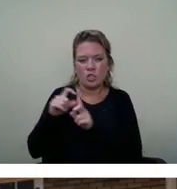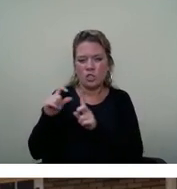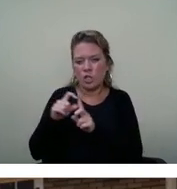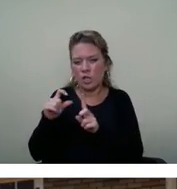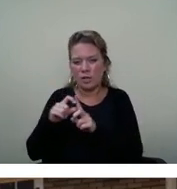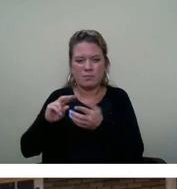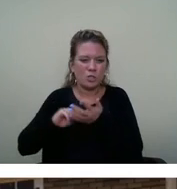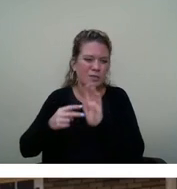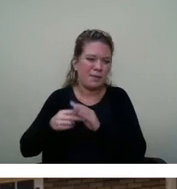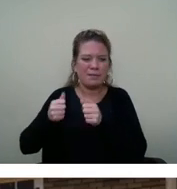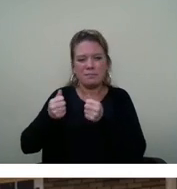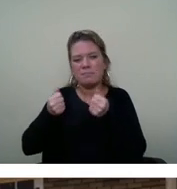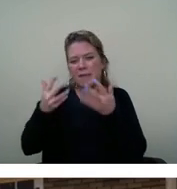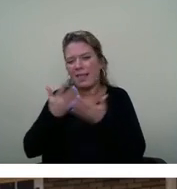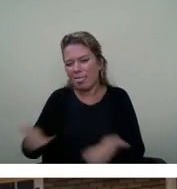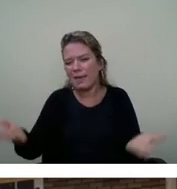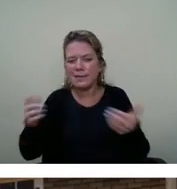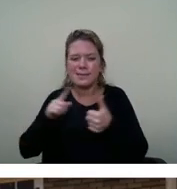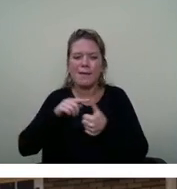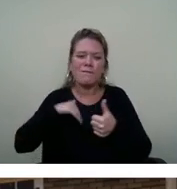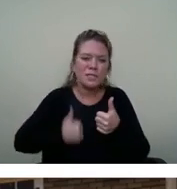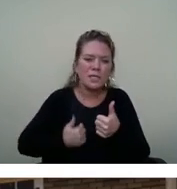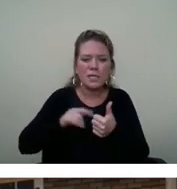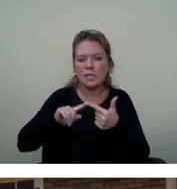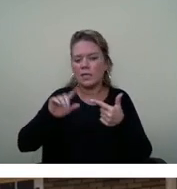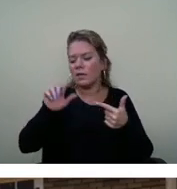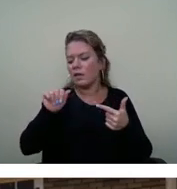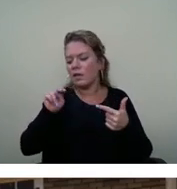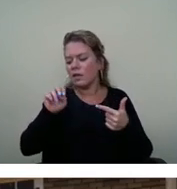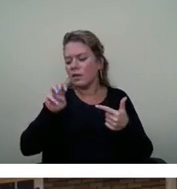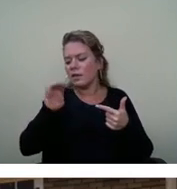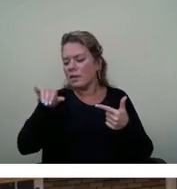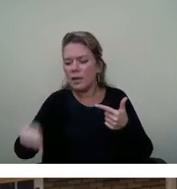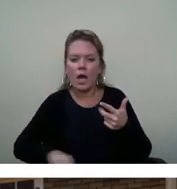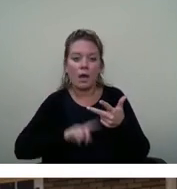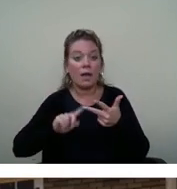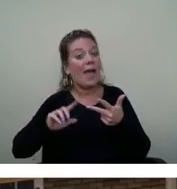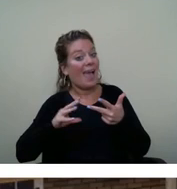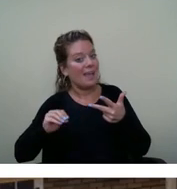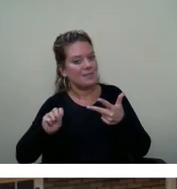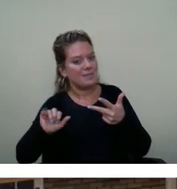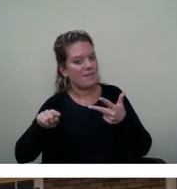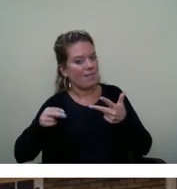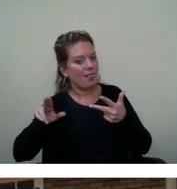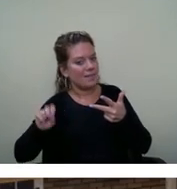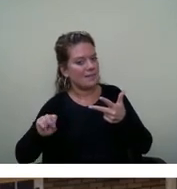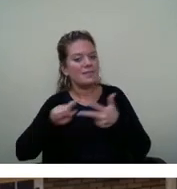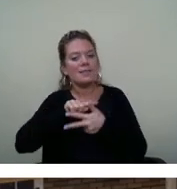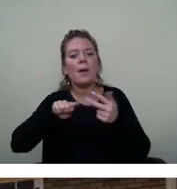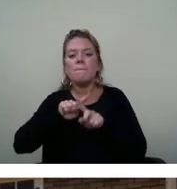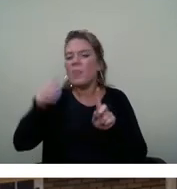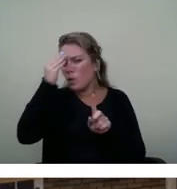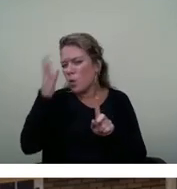term for many conditions like anemia, fatigue, and syphilis as well. But they were basically told that you